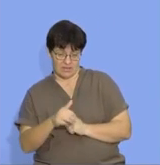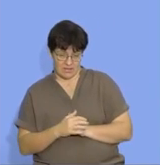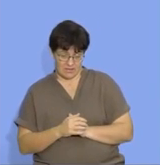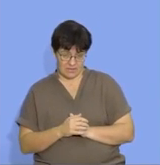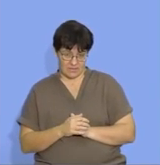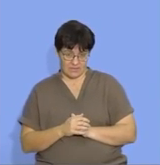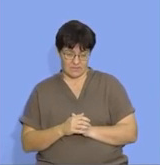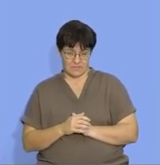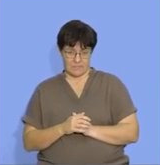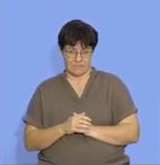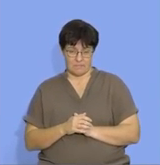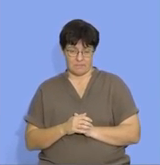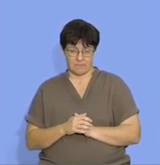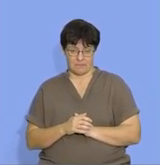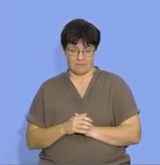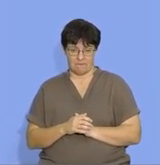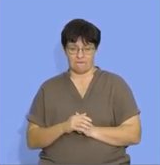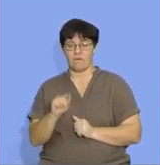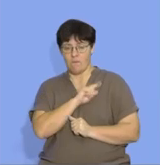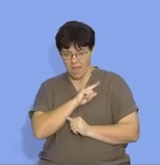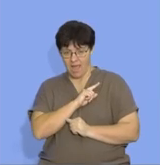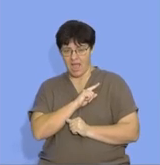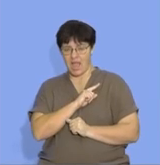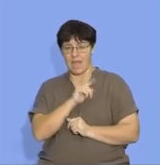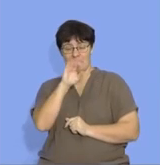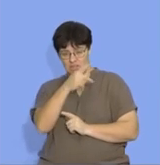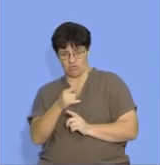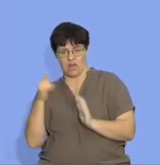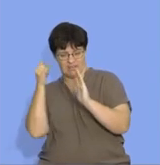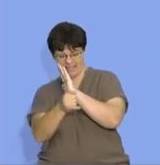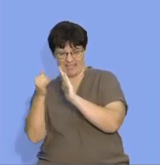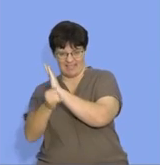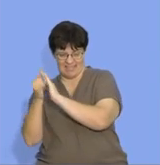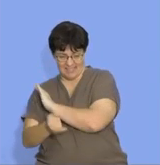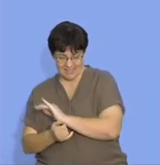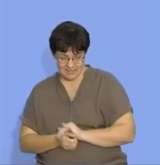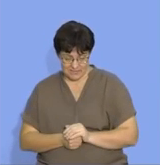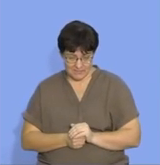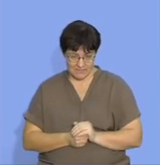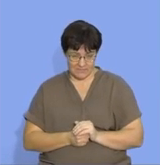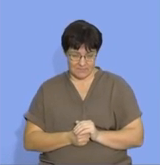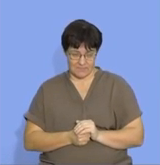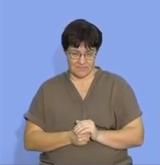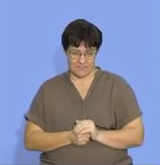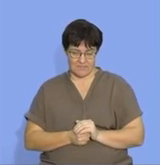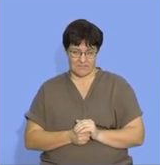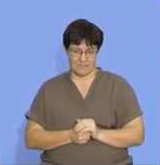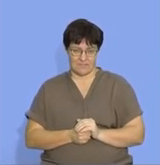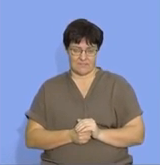what it has to, which is to kill bacteria. Which is to kill the